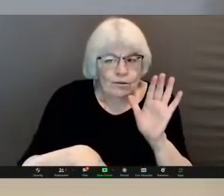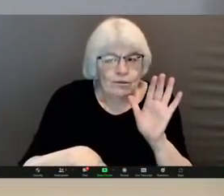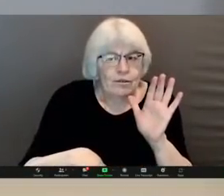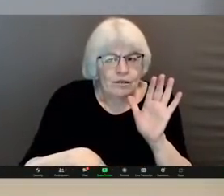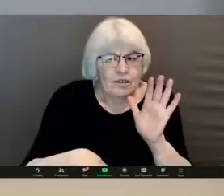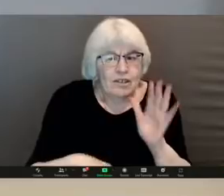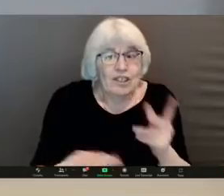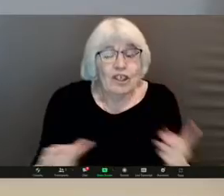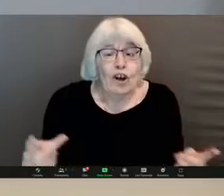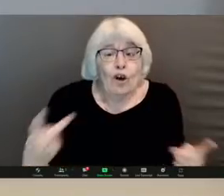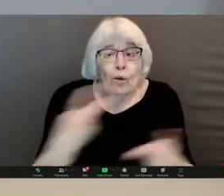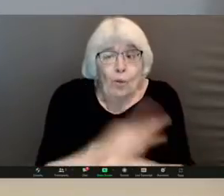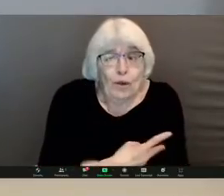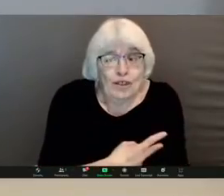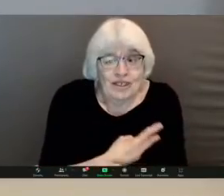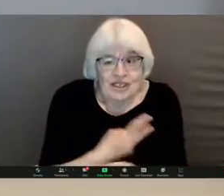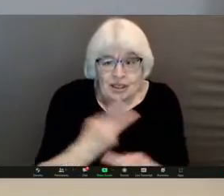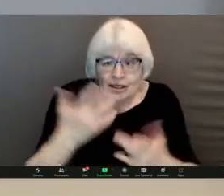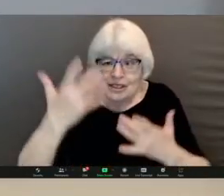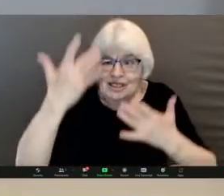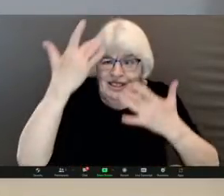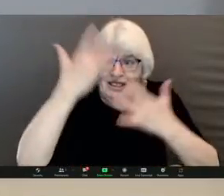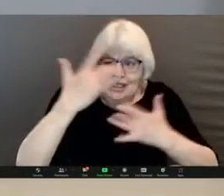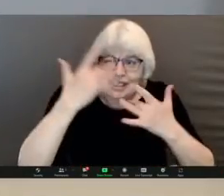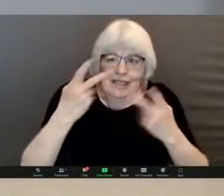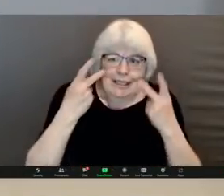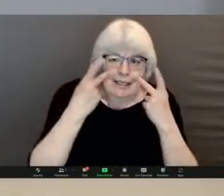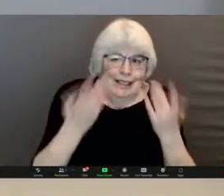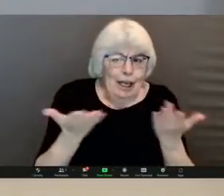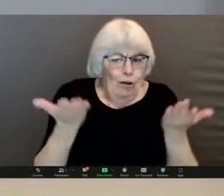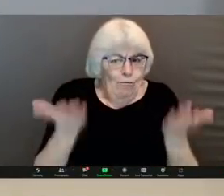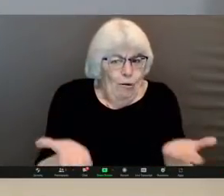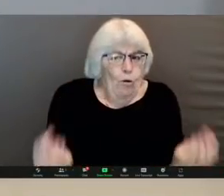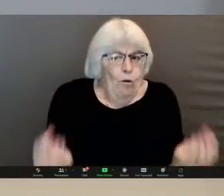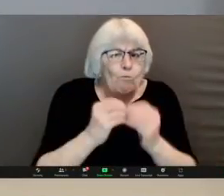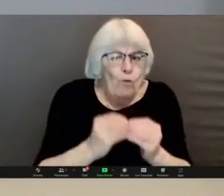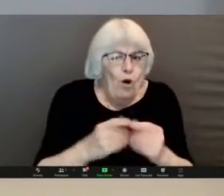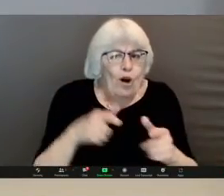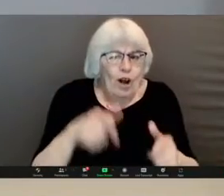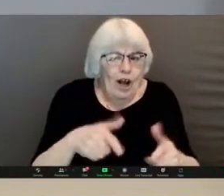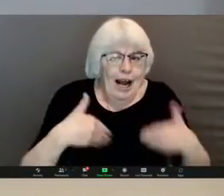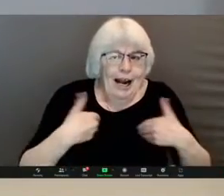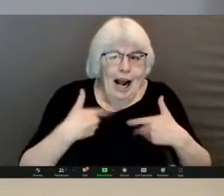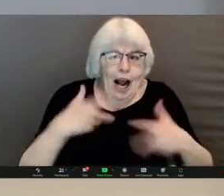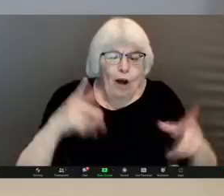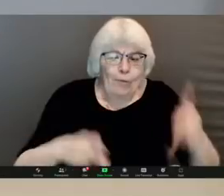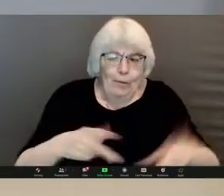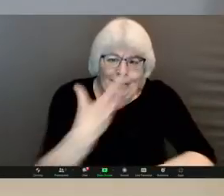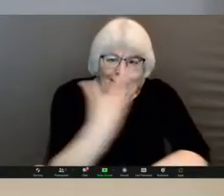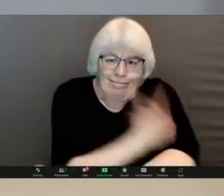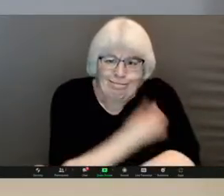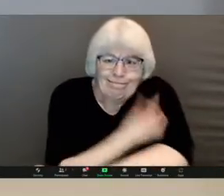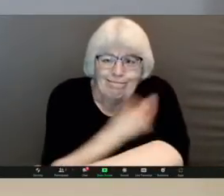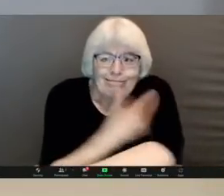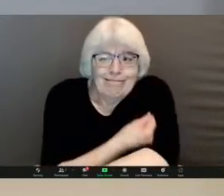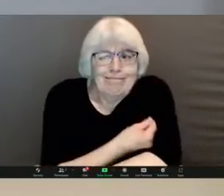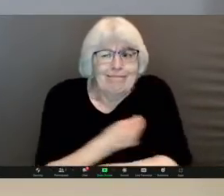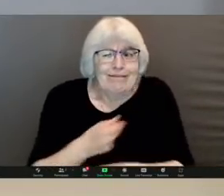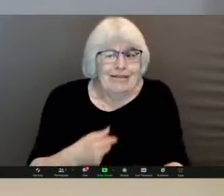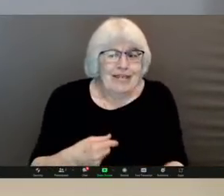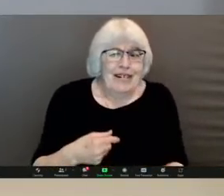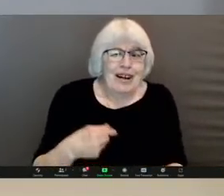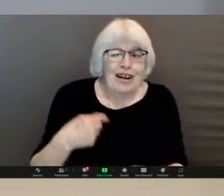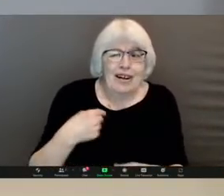Moving Forward Plan was released, we could not have predicted that by early September, the Delta variant would be dominant and driving the 4th wave of this